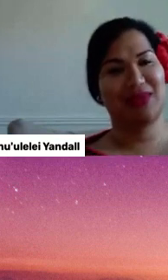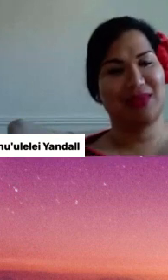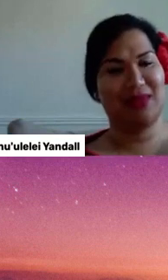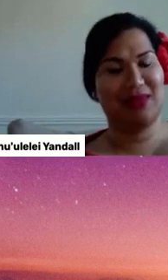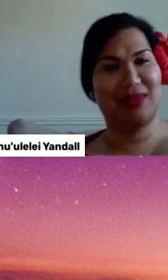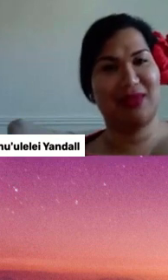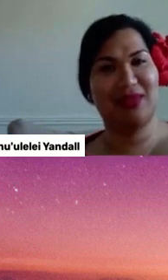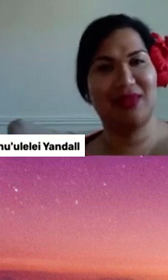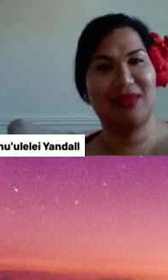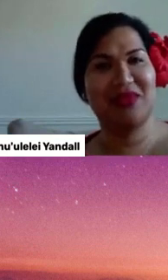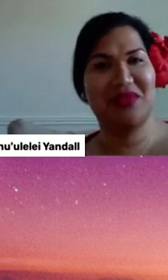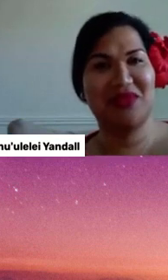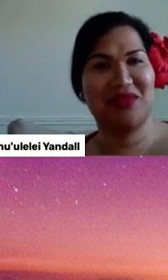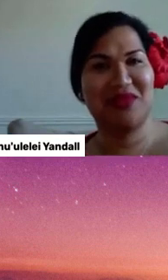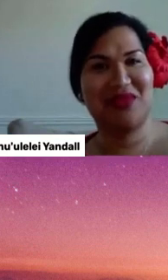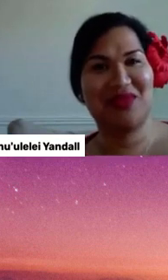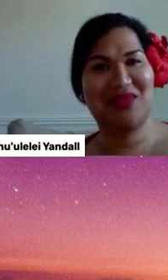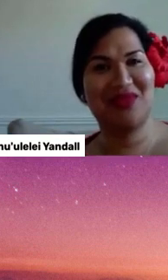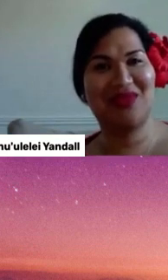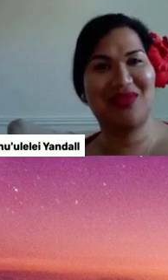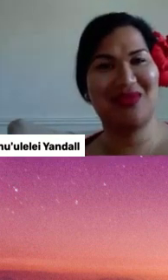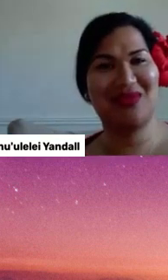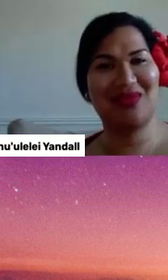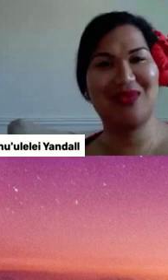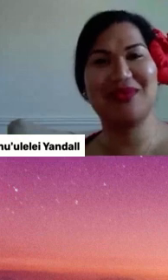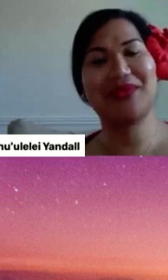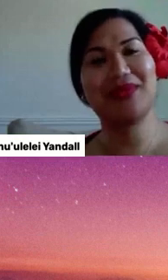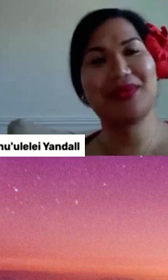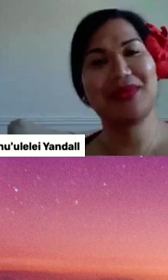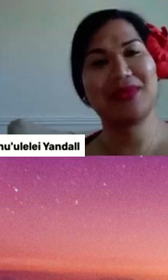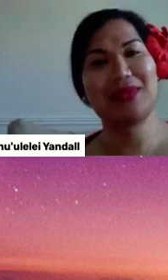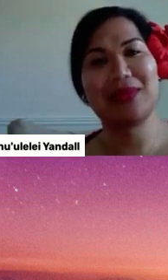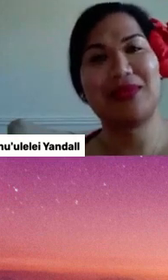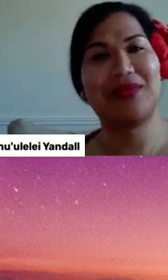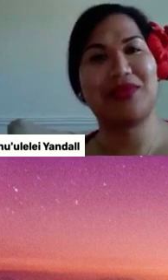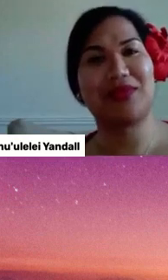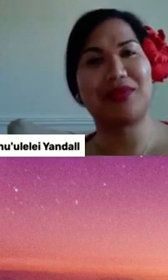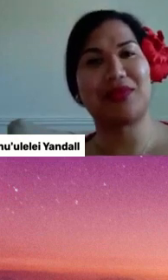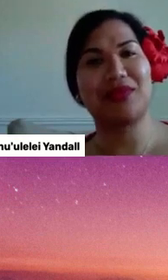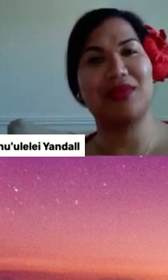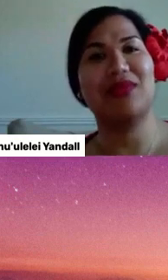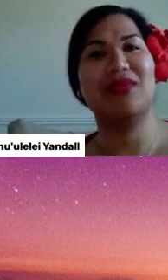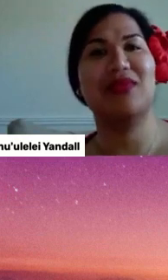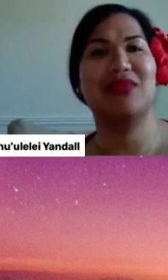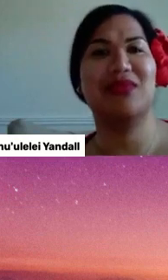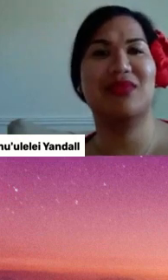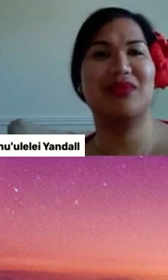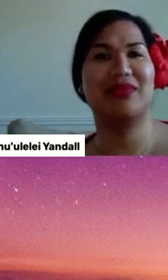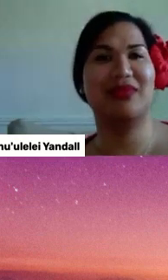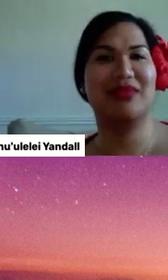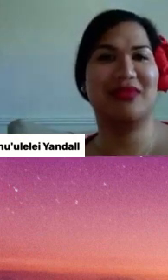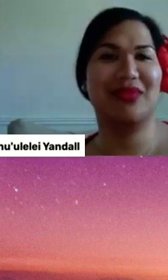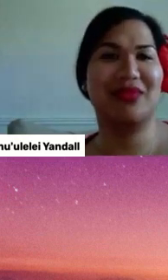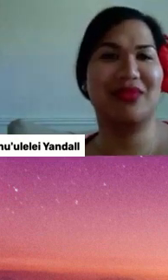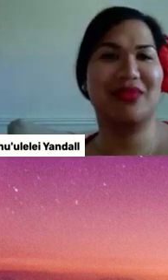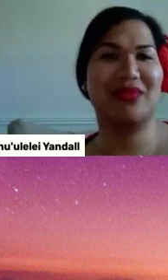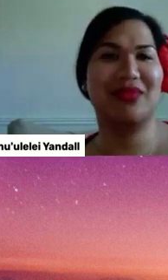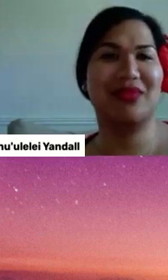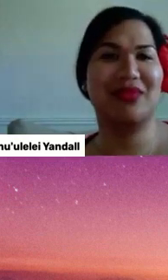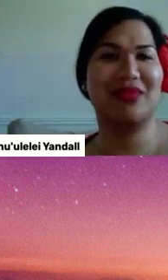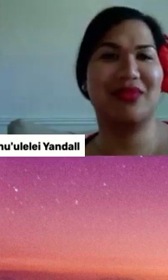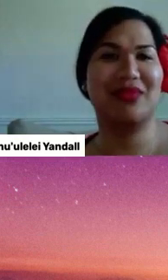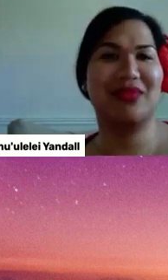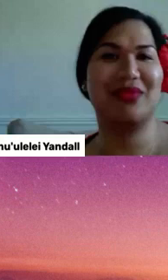I also am I must say, I'm a multidisciplinary artist as well. And I use my art to talk about my transformation and evolution and